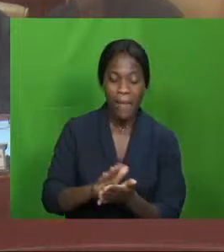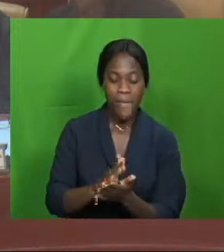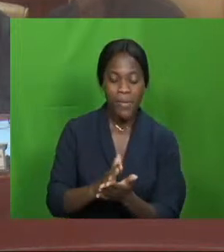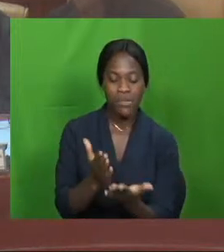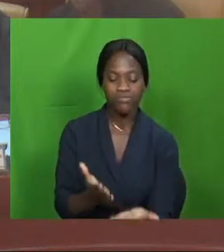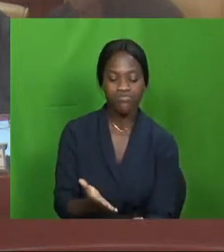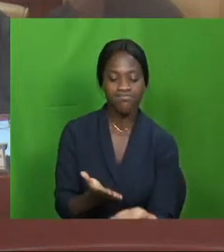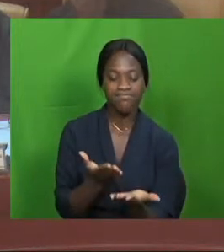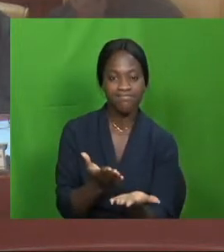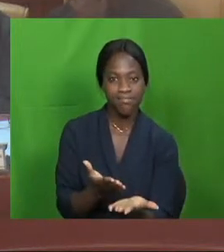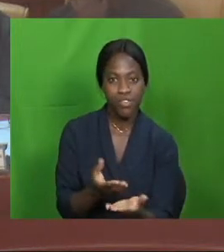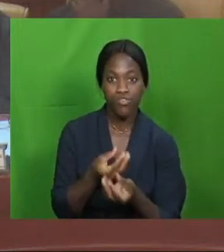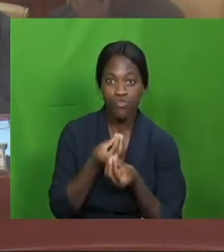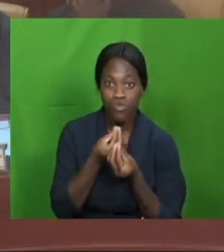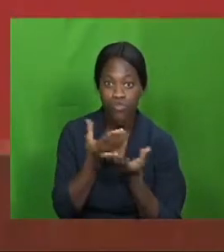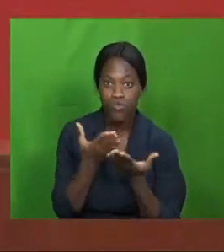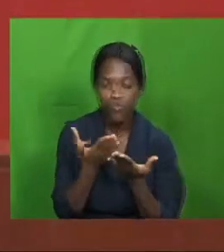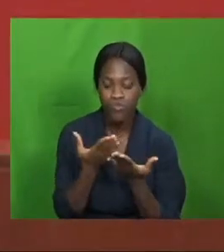the information of the House